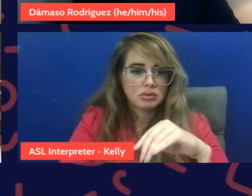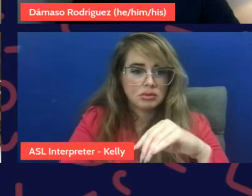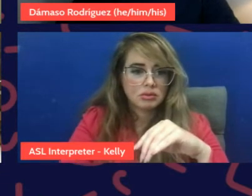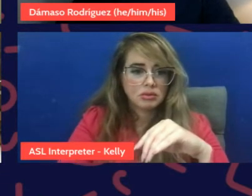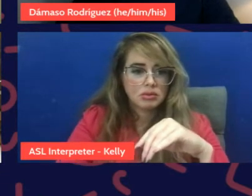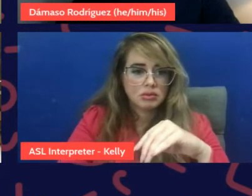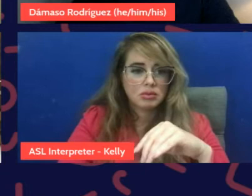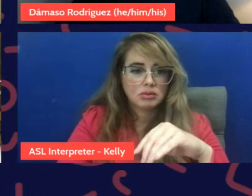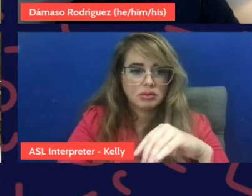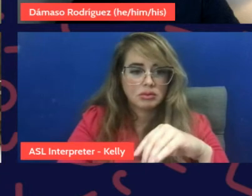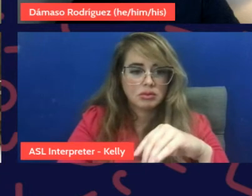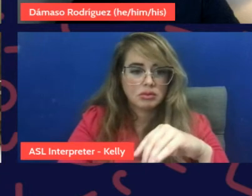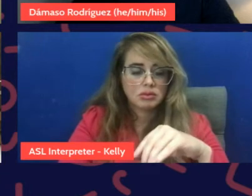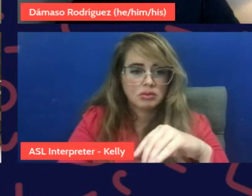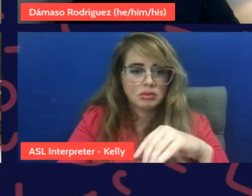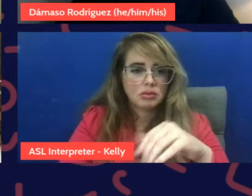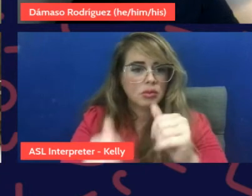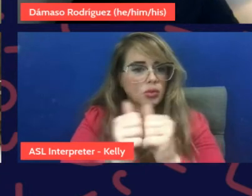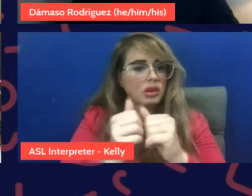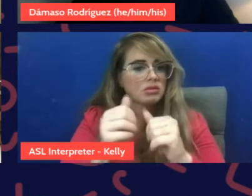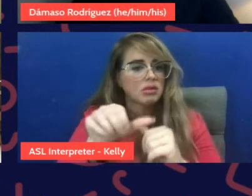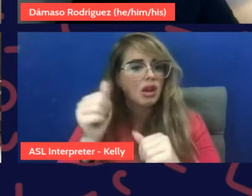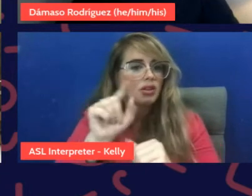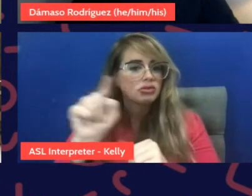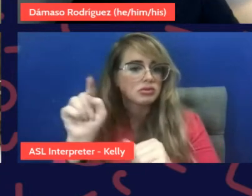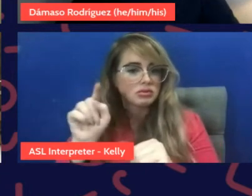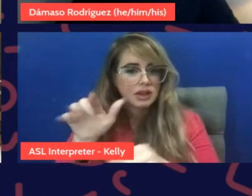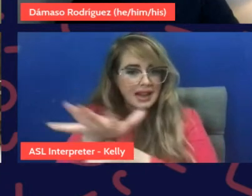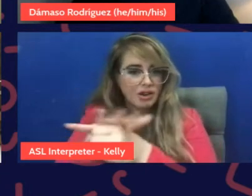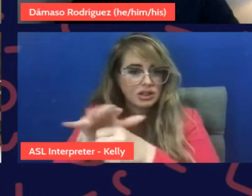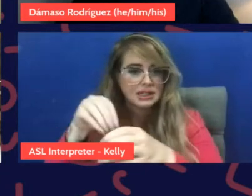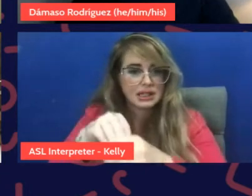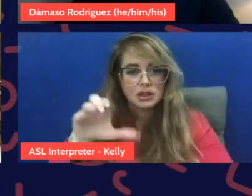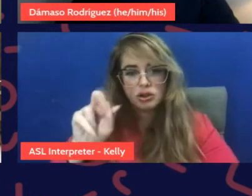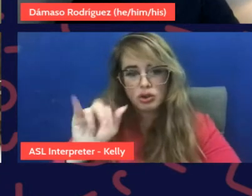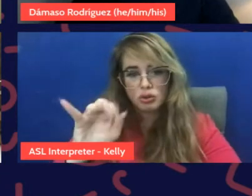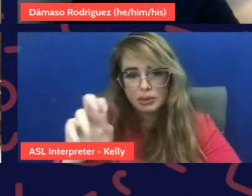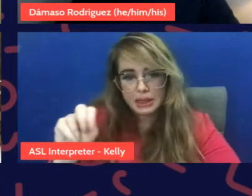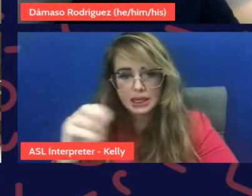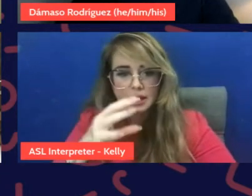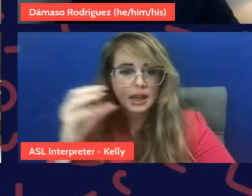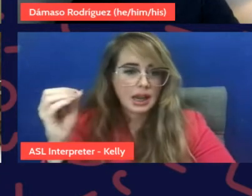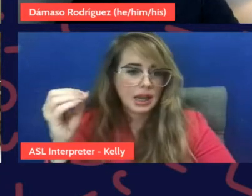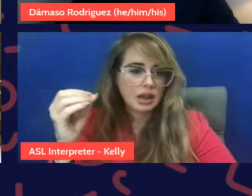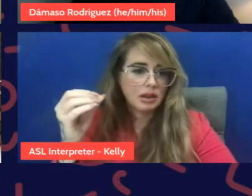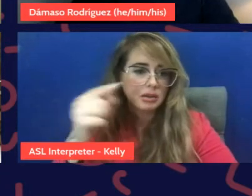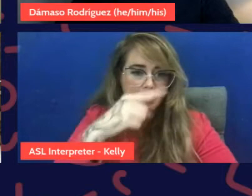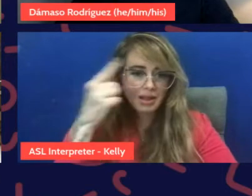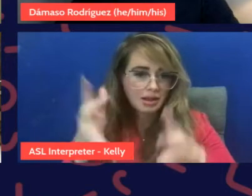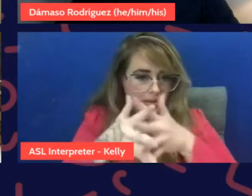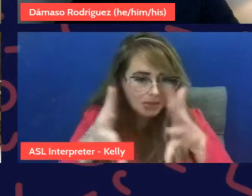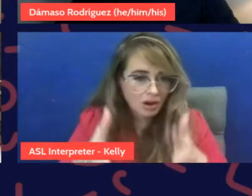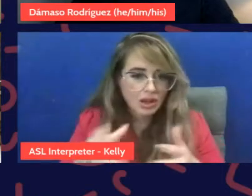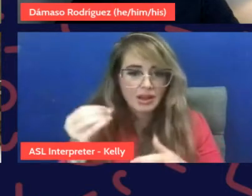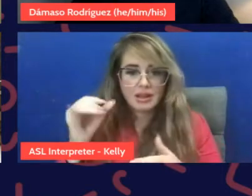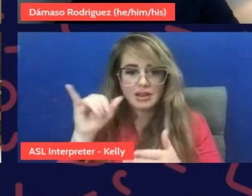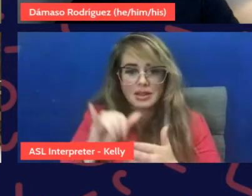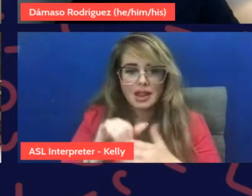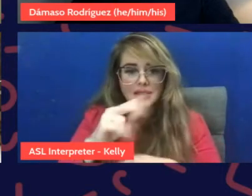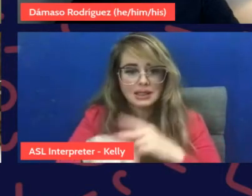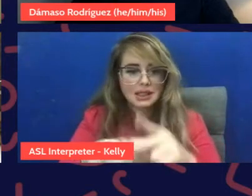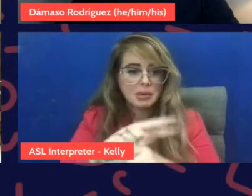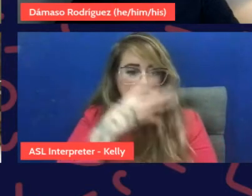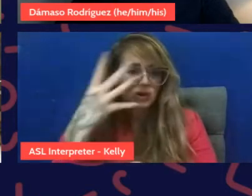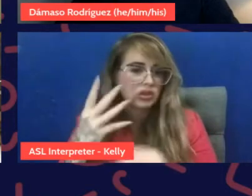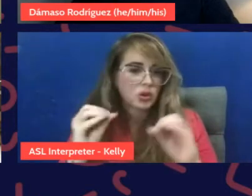more with the rest of the Caribbean and also with the Black American, and is the type of immigration that